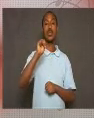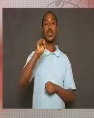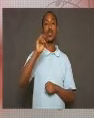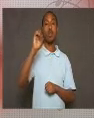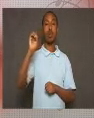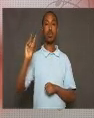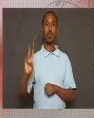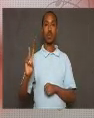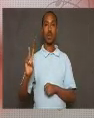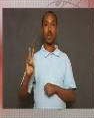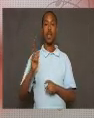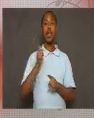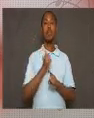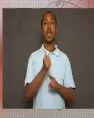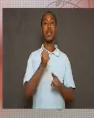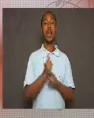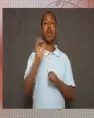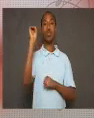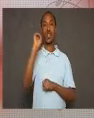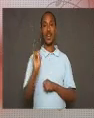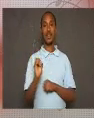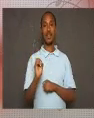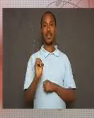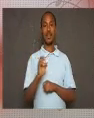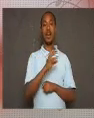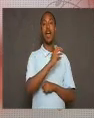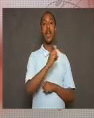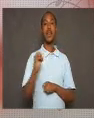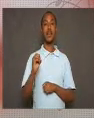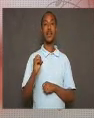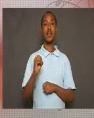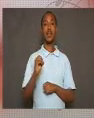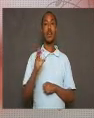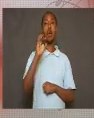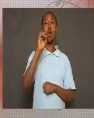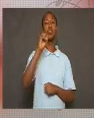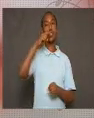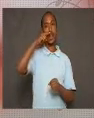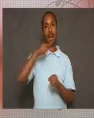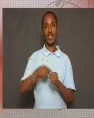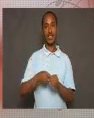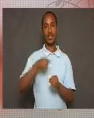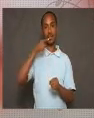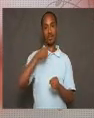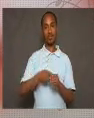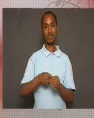dioxide, metal oxide, and oxygen gas.